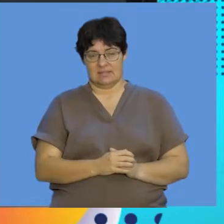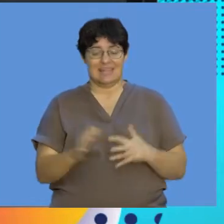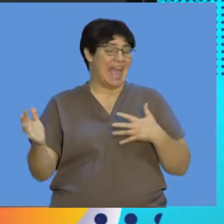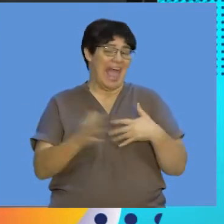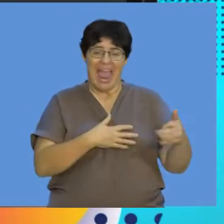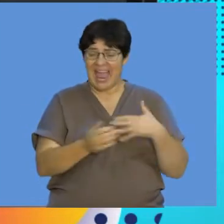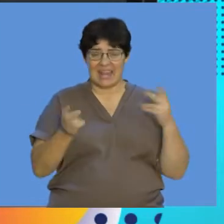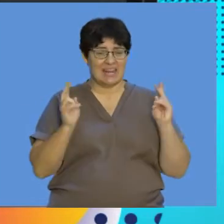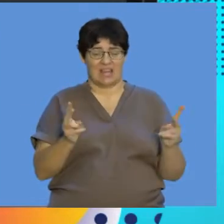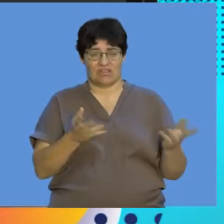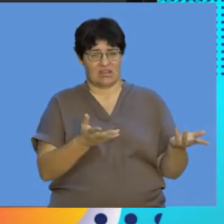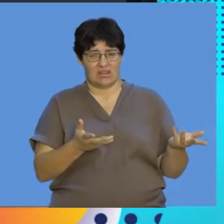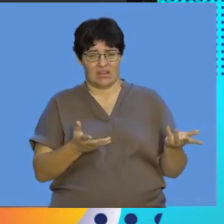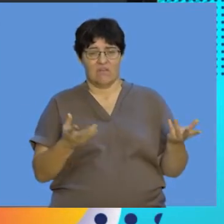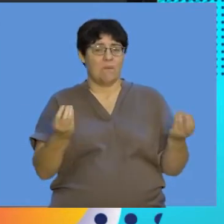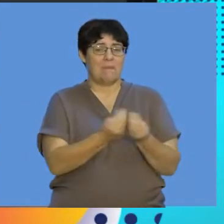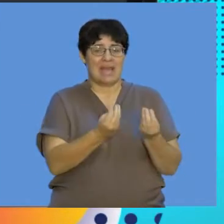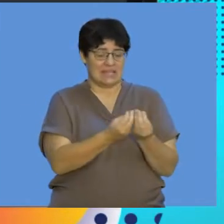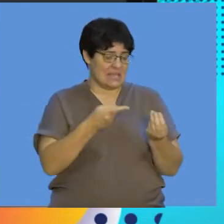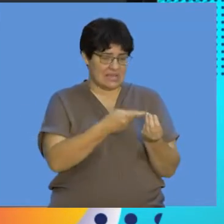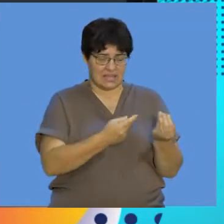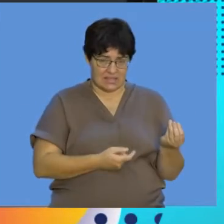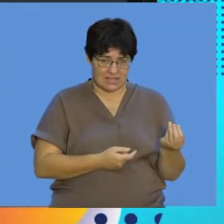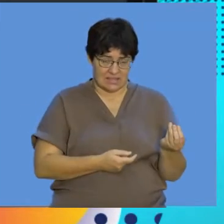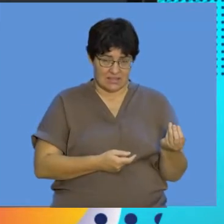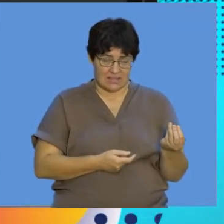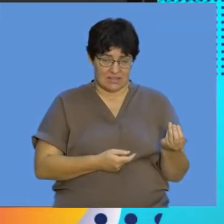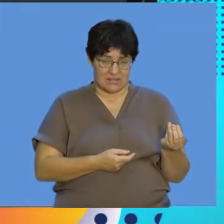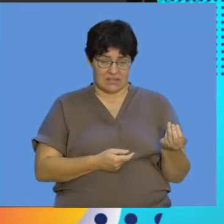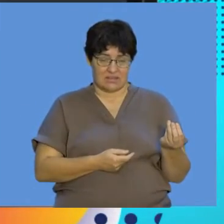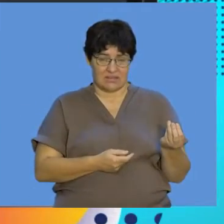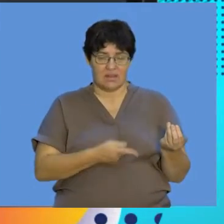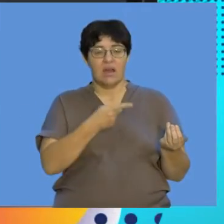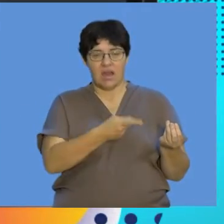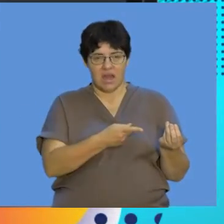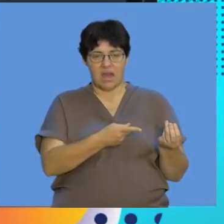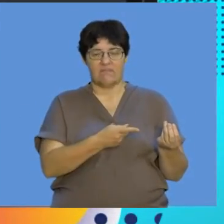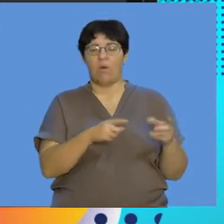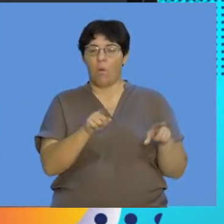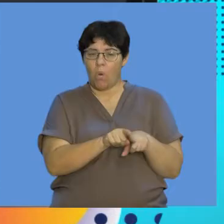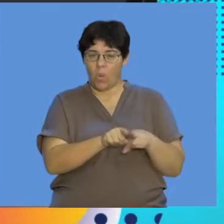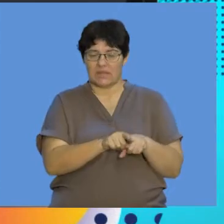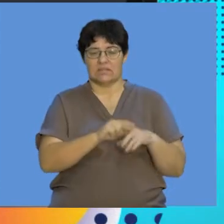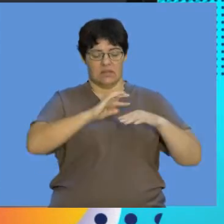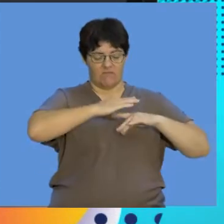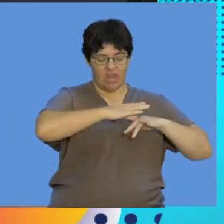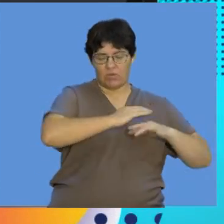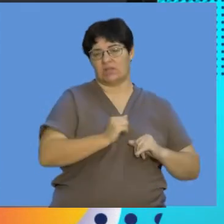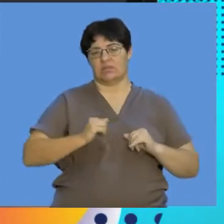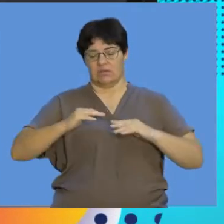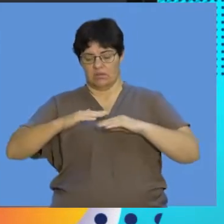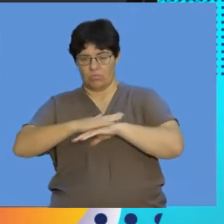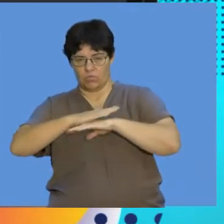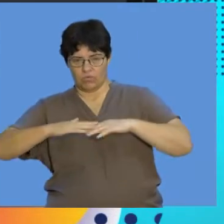nature, any form of matter actually is in a constant state of movement, okay? So